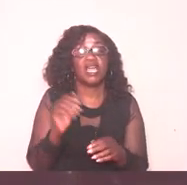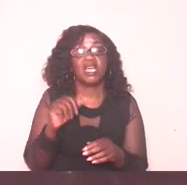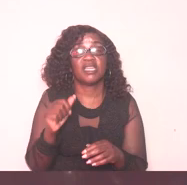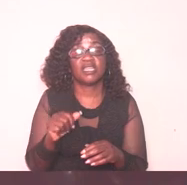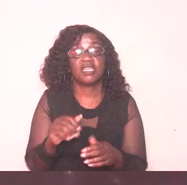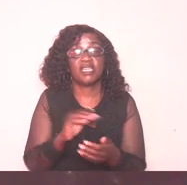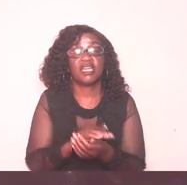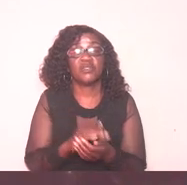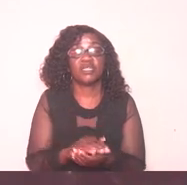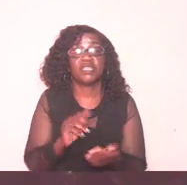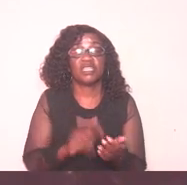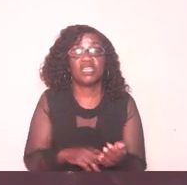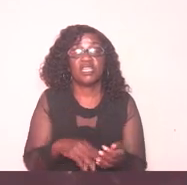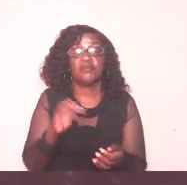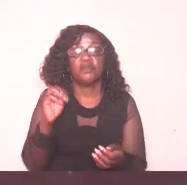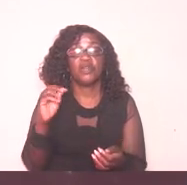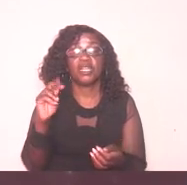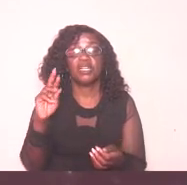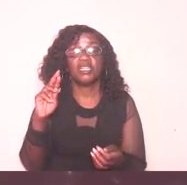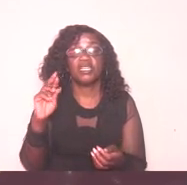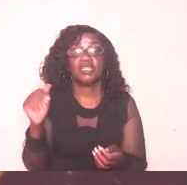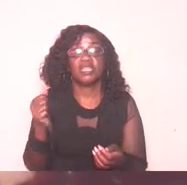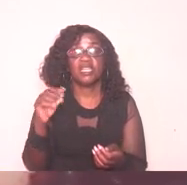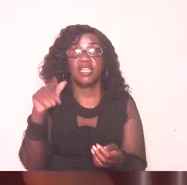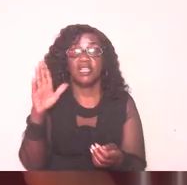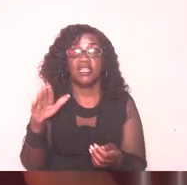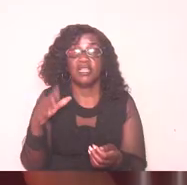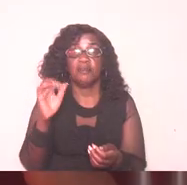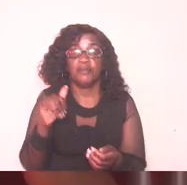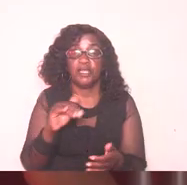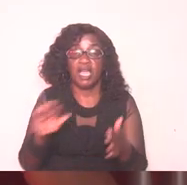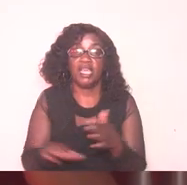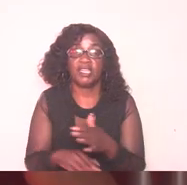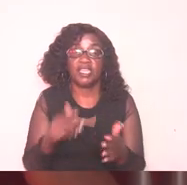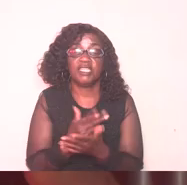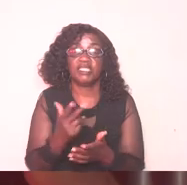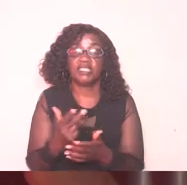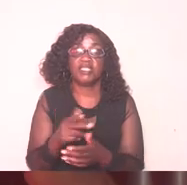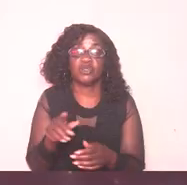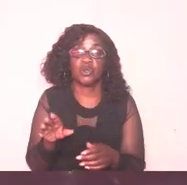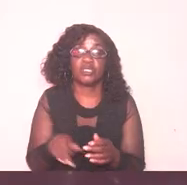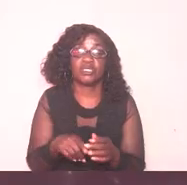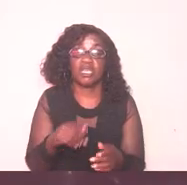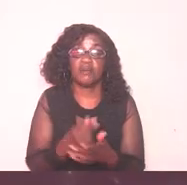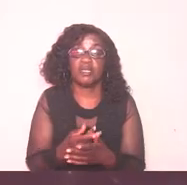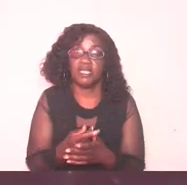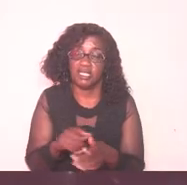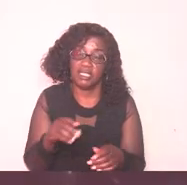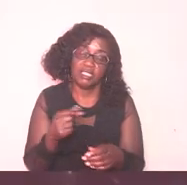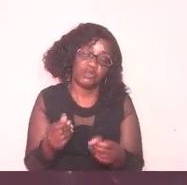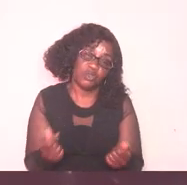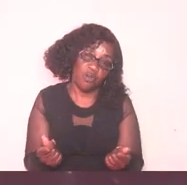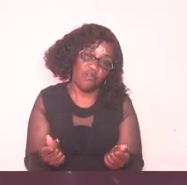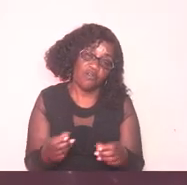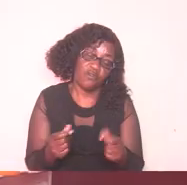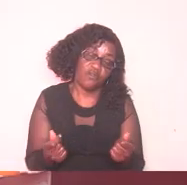and culturally previously, we didn't like the idea of people having sex below the age of 18, but it happens. So because it's happening, we should deal with it. And we